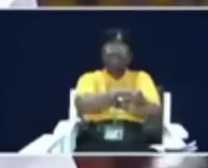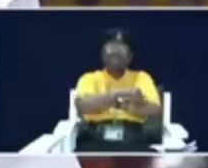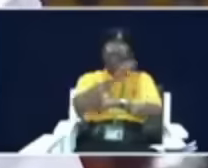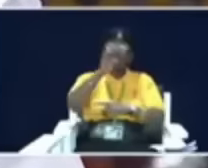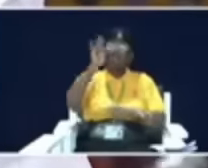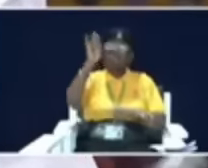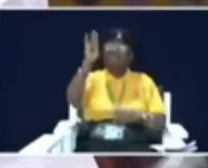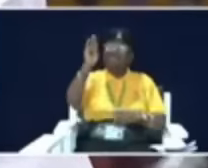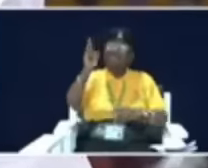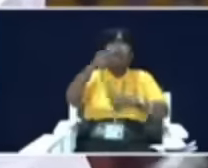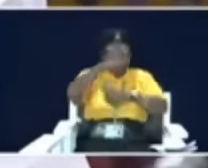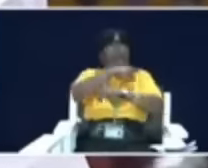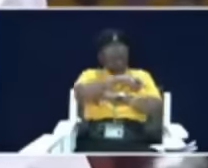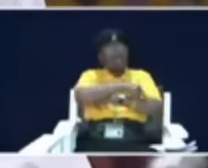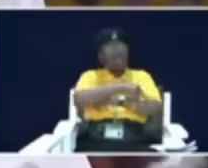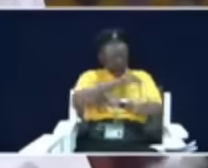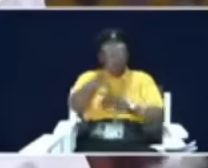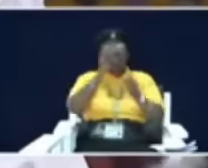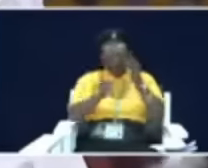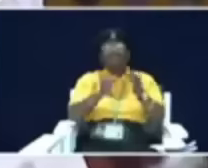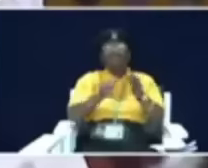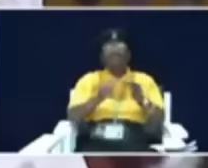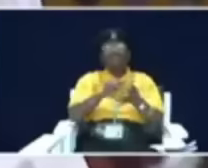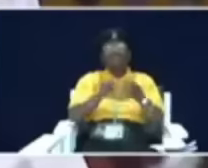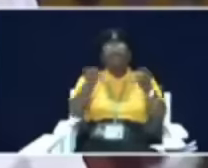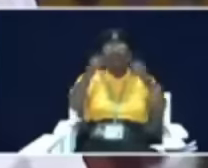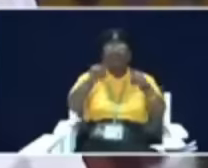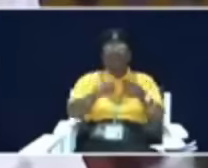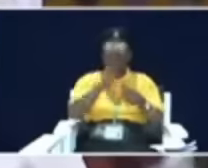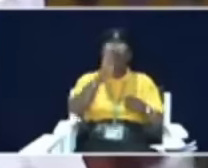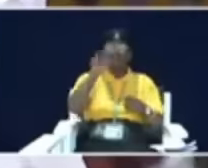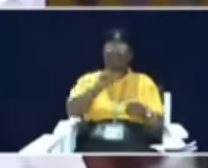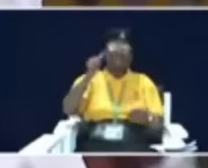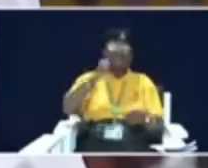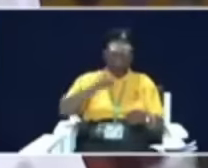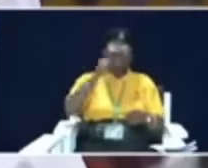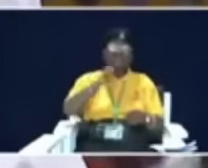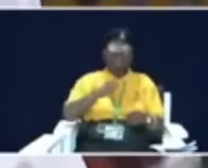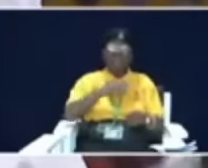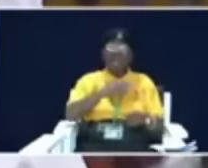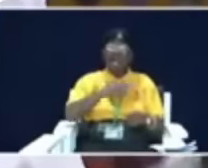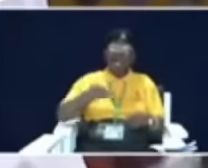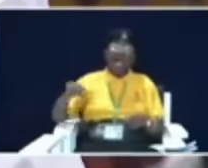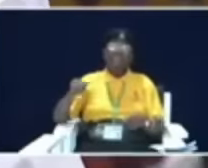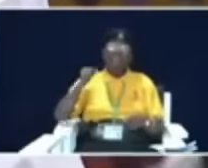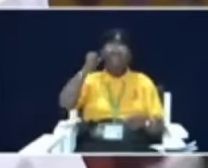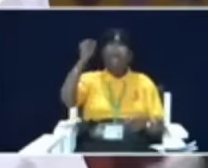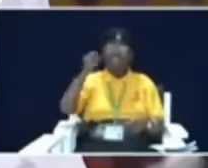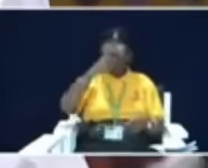7 days if it happened to be a girl. And if she dares eat,